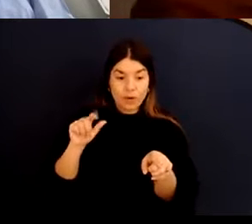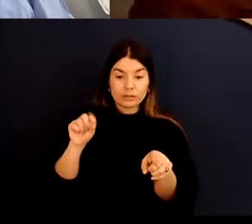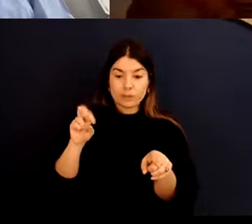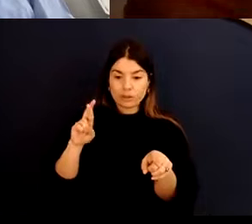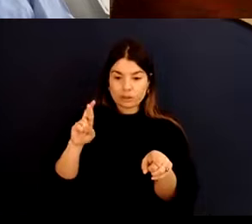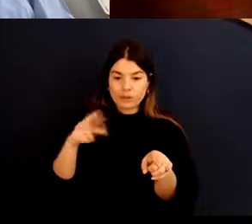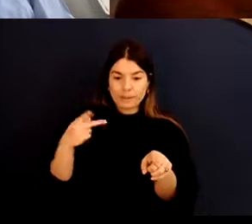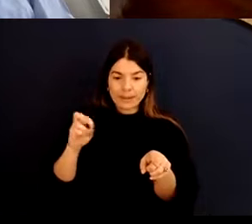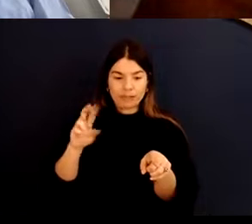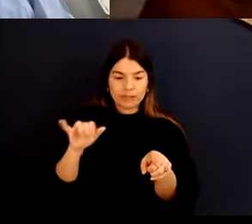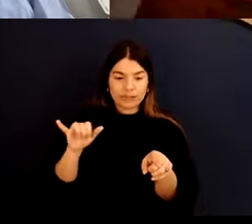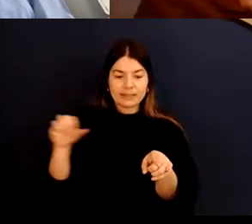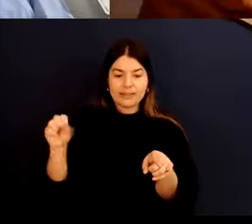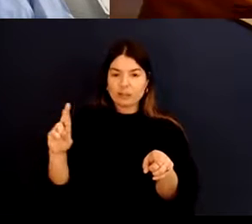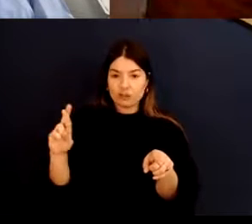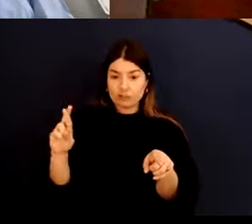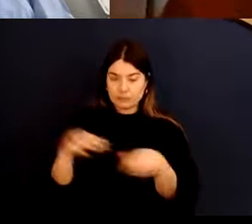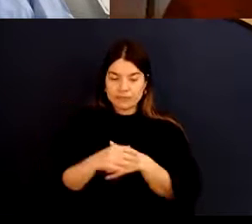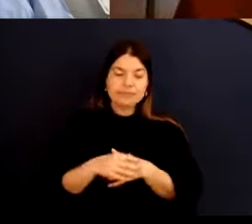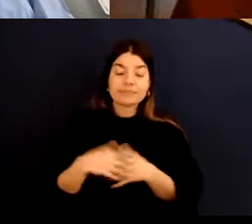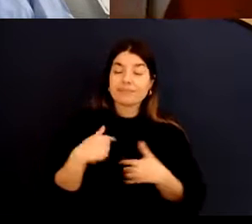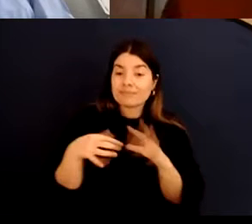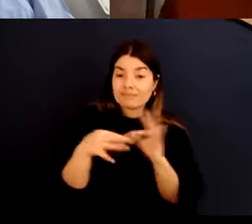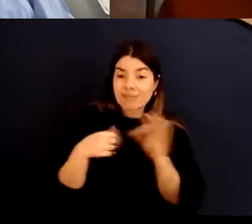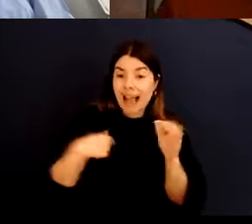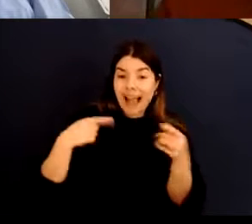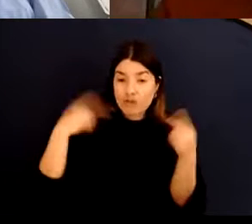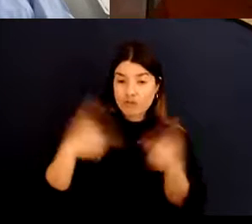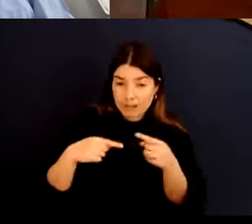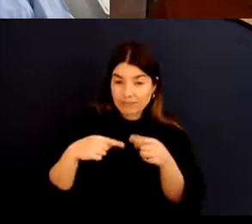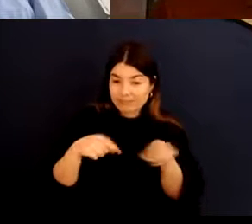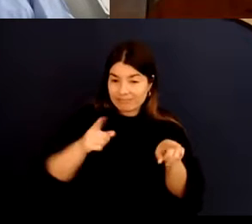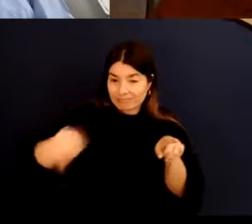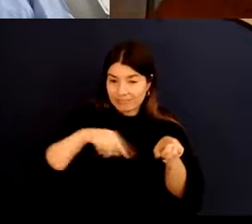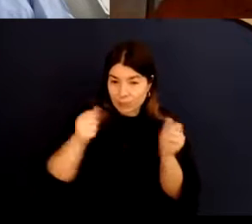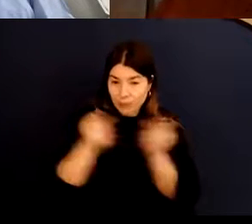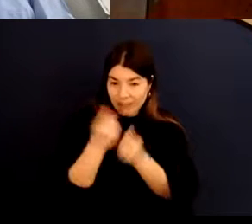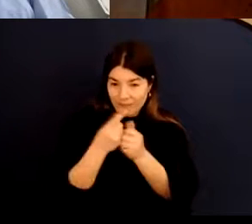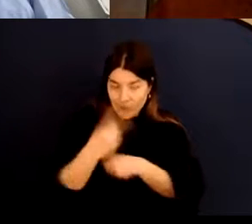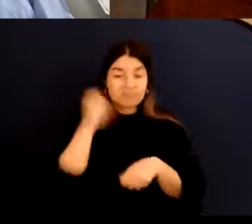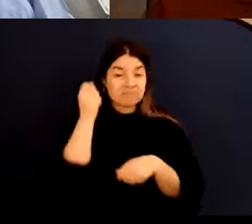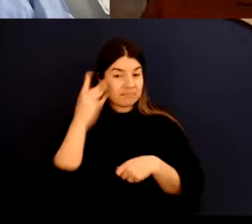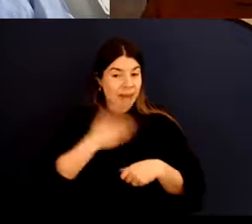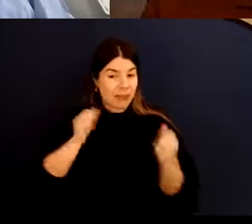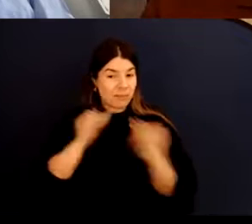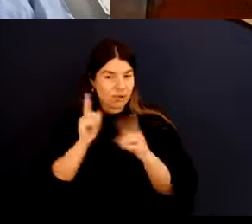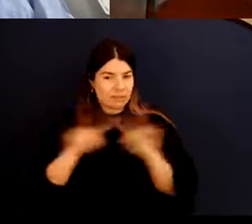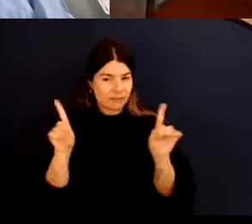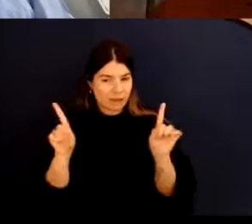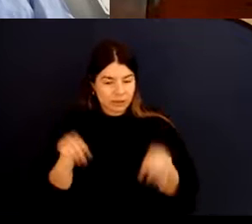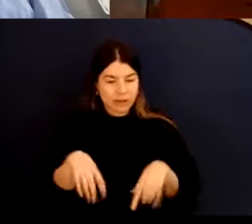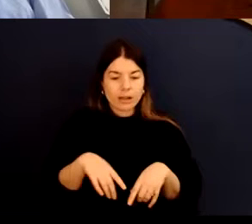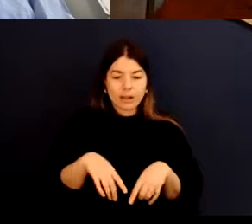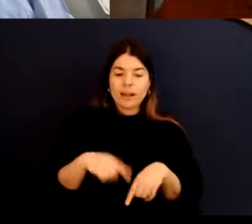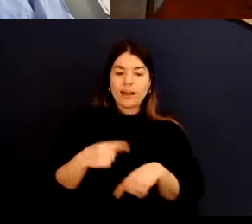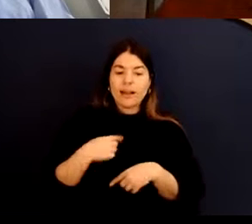Yes, thank you. I agree with what everybody just said, but I want to go a little bit deeper and take a different approach. I also want to build on customer